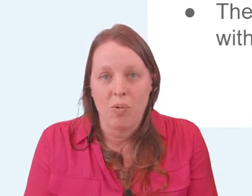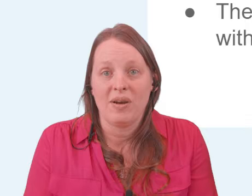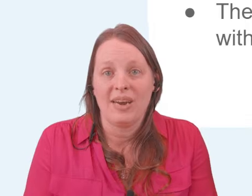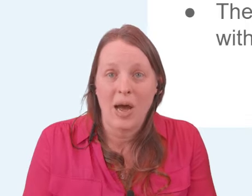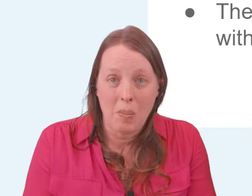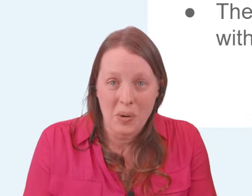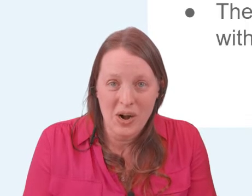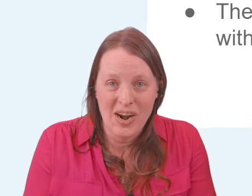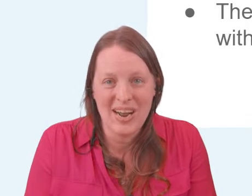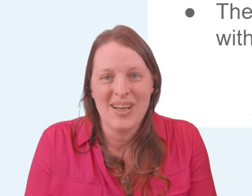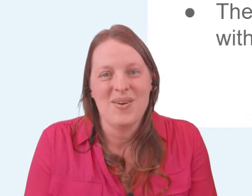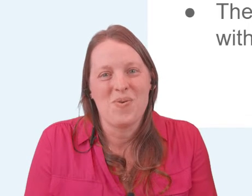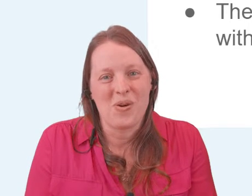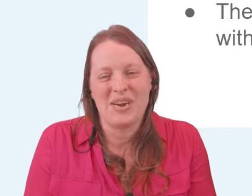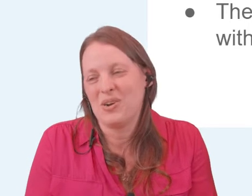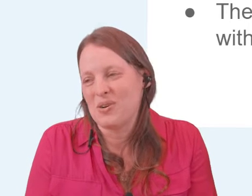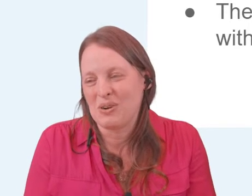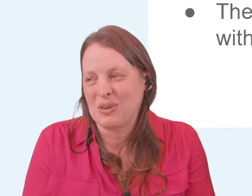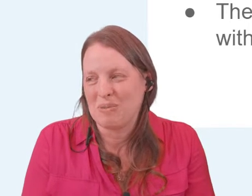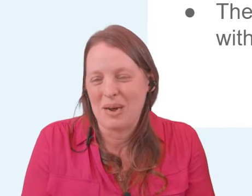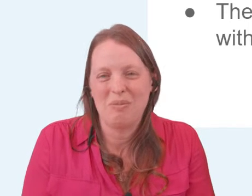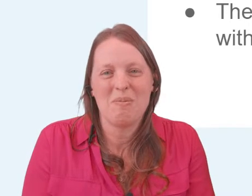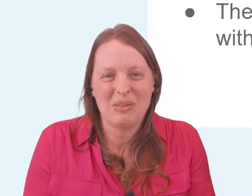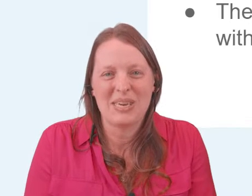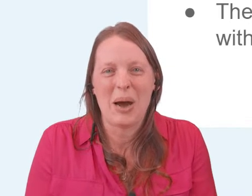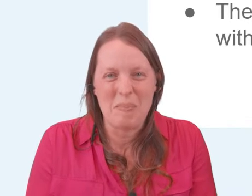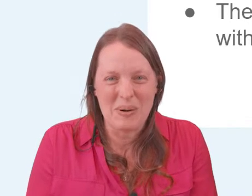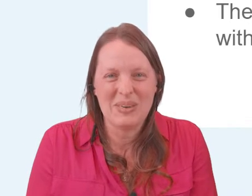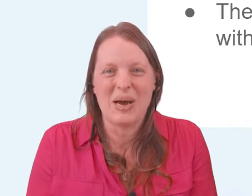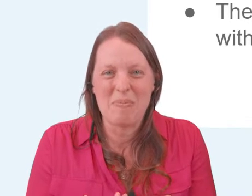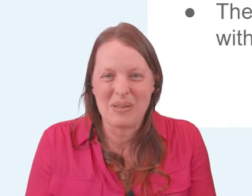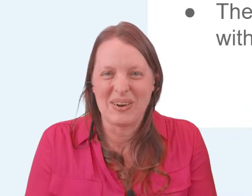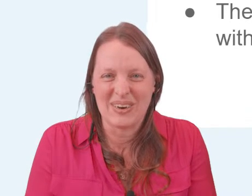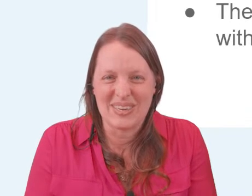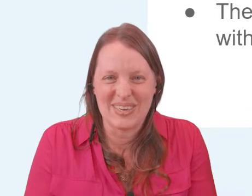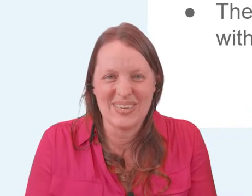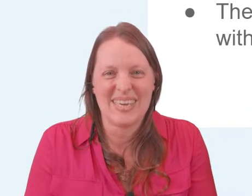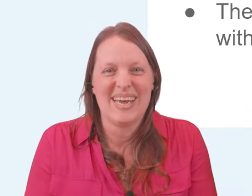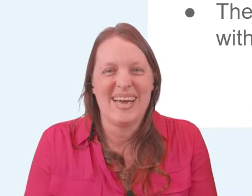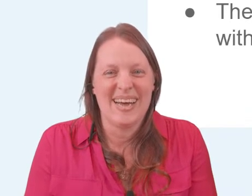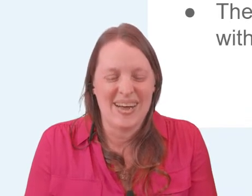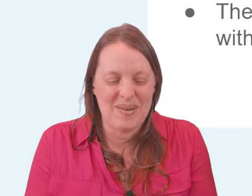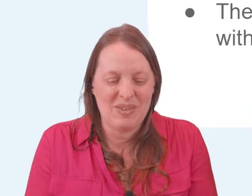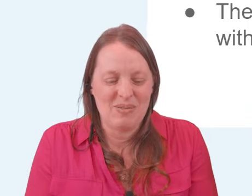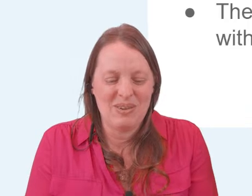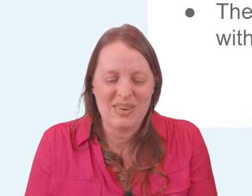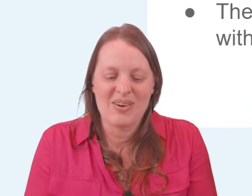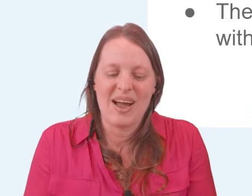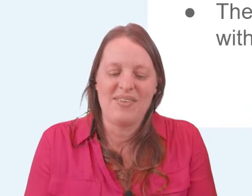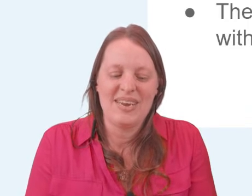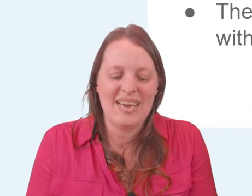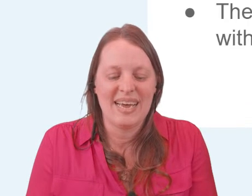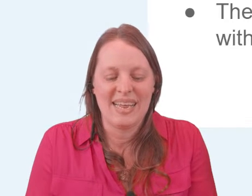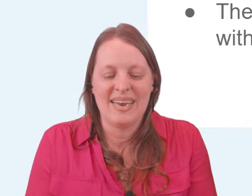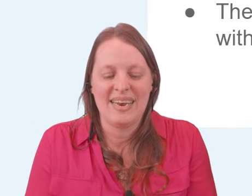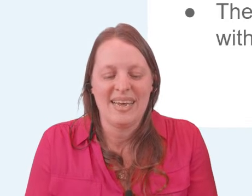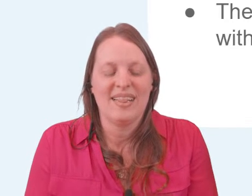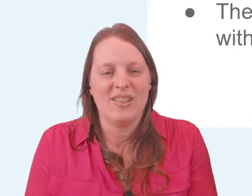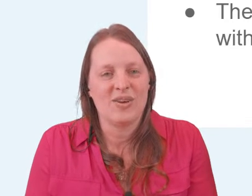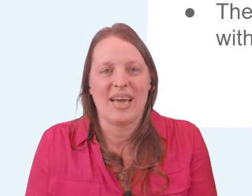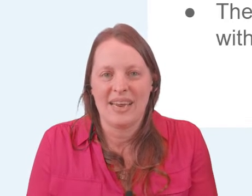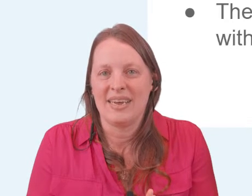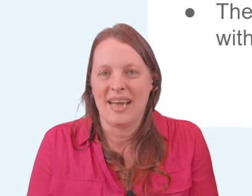really important helper or hinderer sometimes, but mostly helper to help clear crystals. So we're using gravity